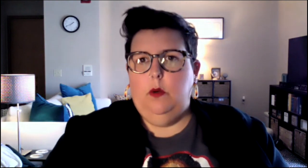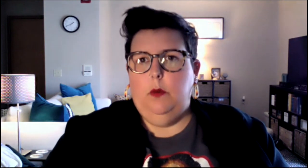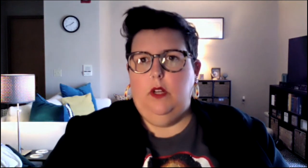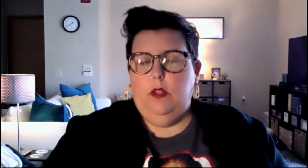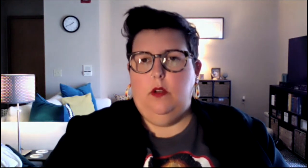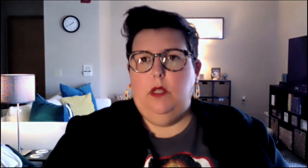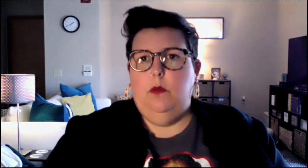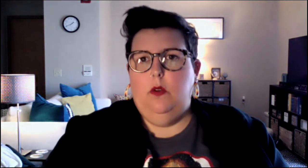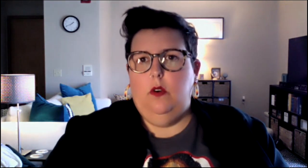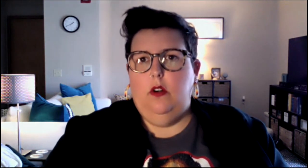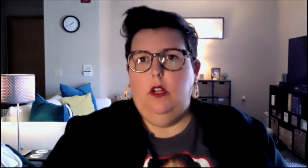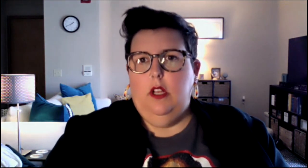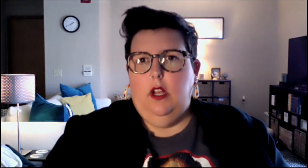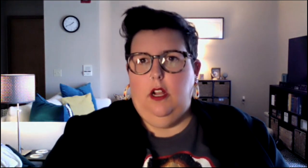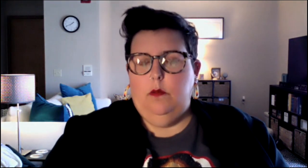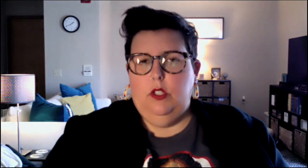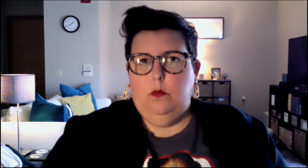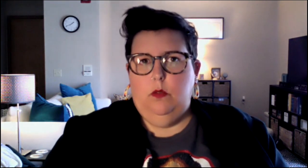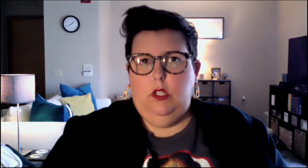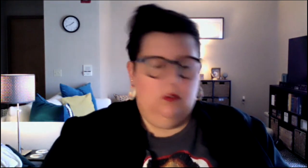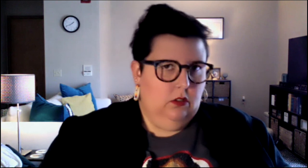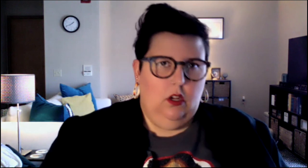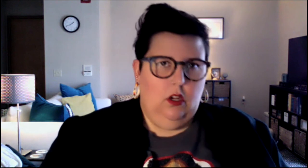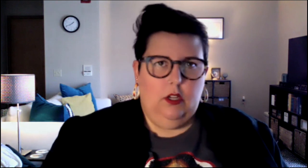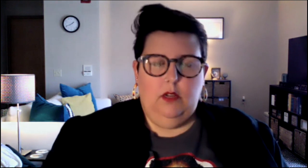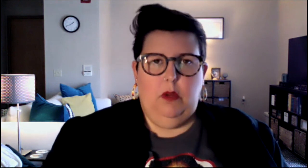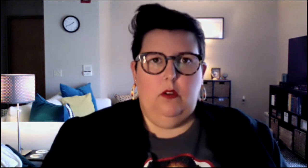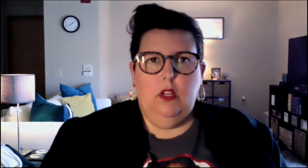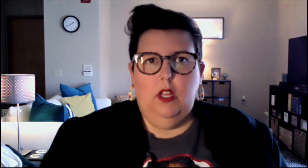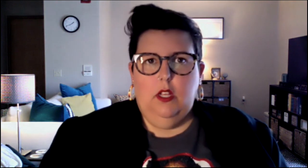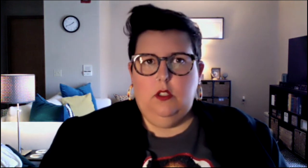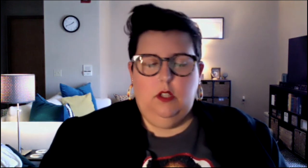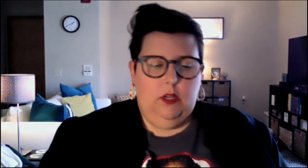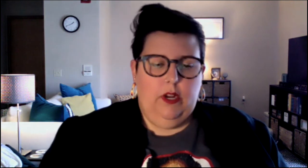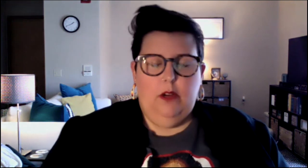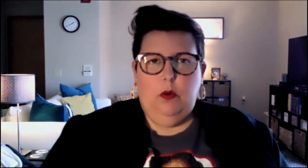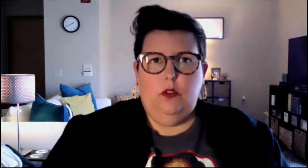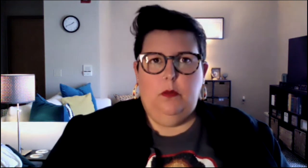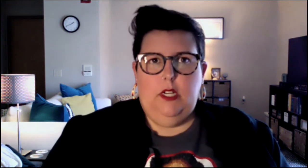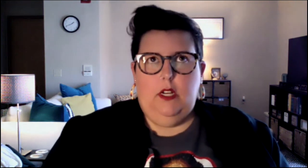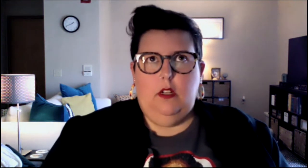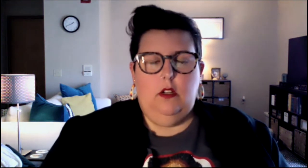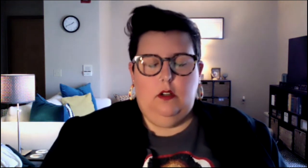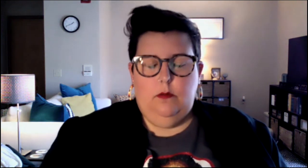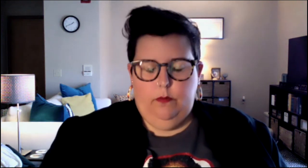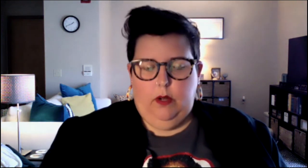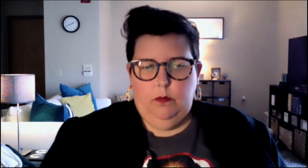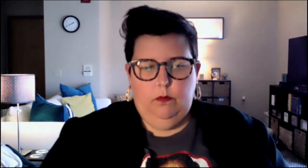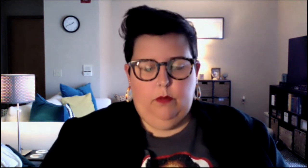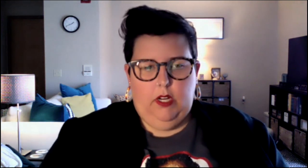are we working with their people or just, you know, talking about, so like when I approached my data or